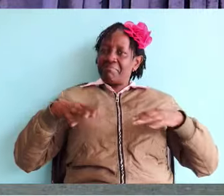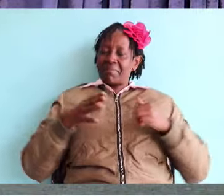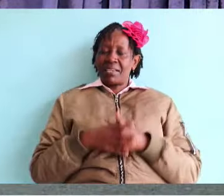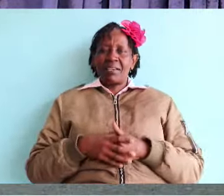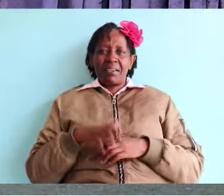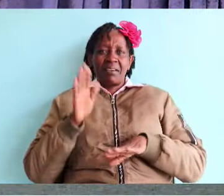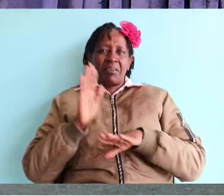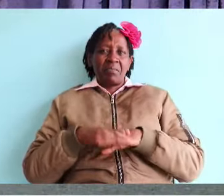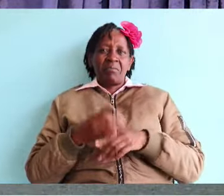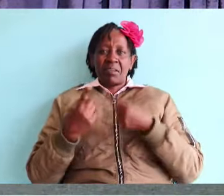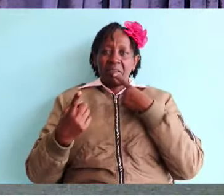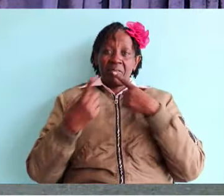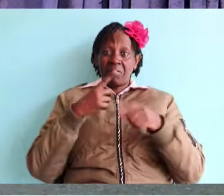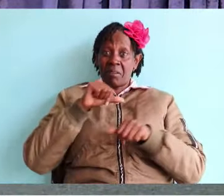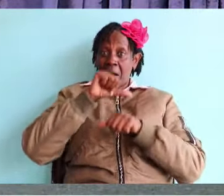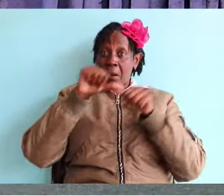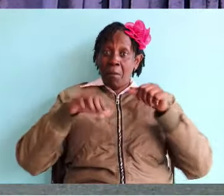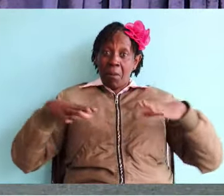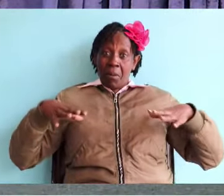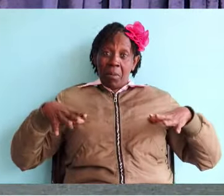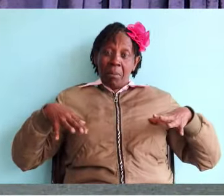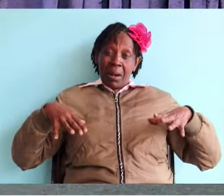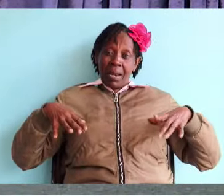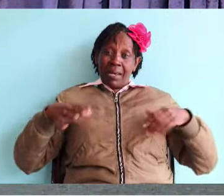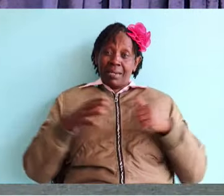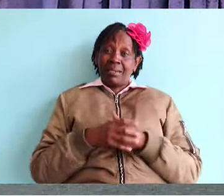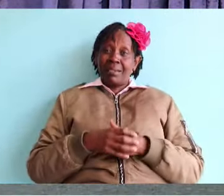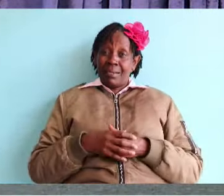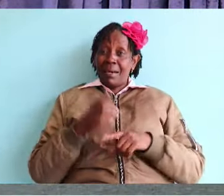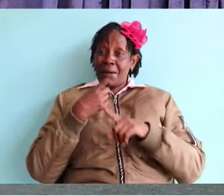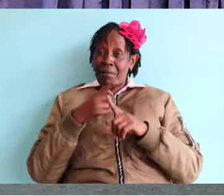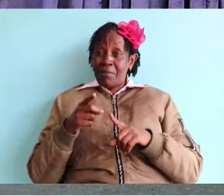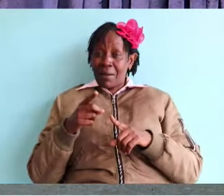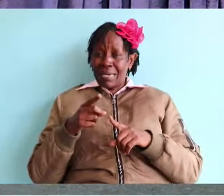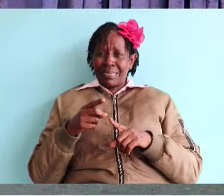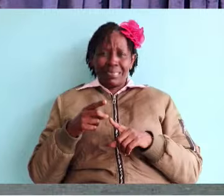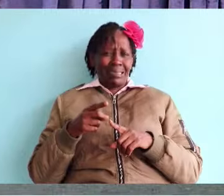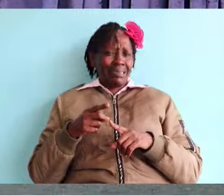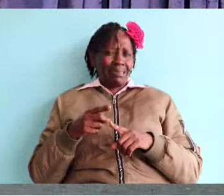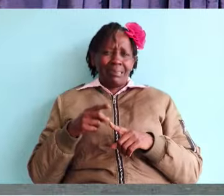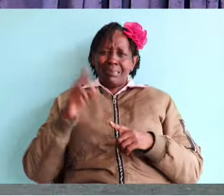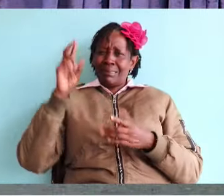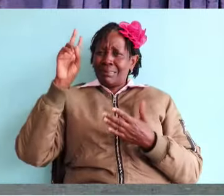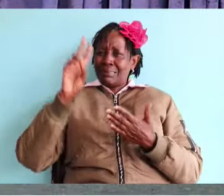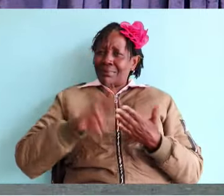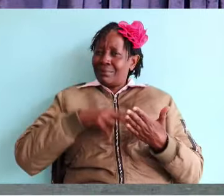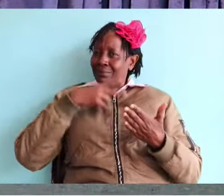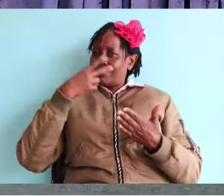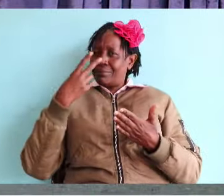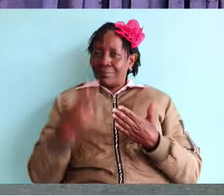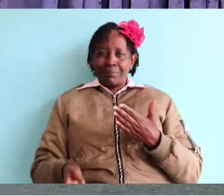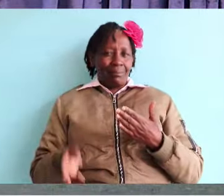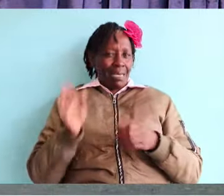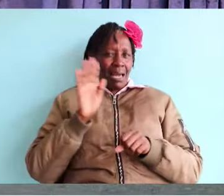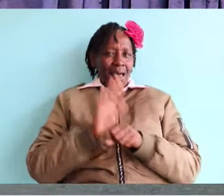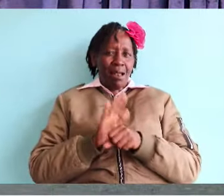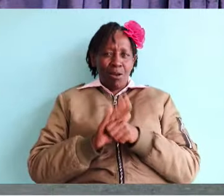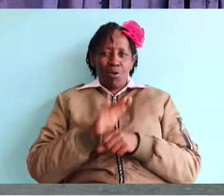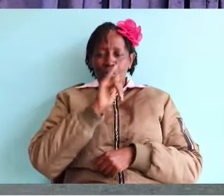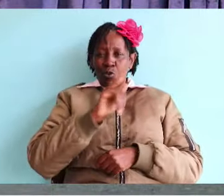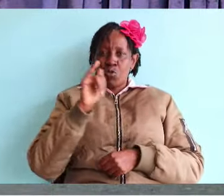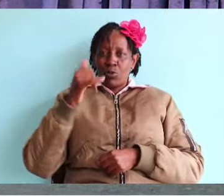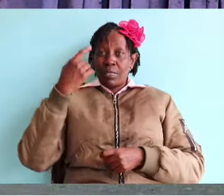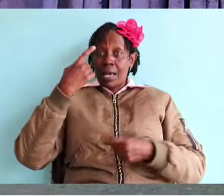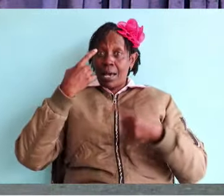but this essentially is what usually brings down people who may have been successful. And also the book